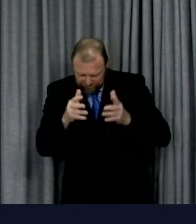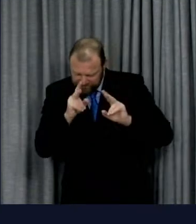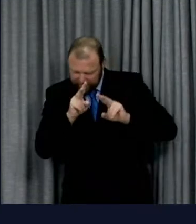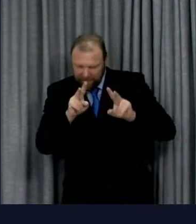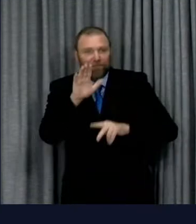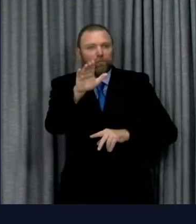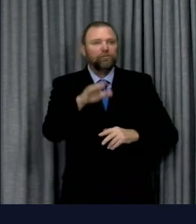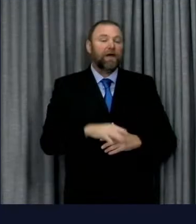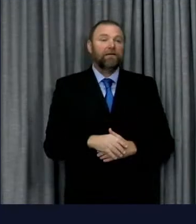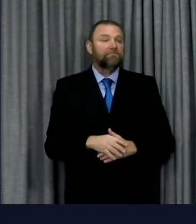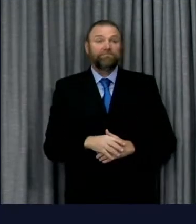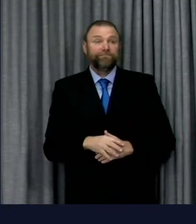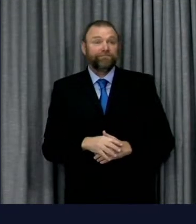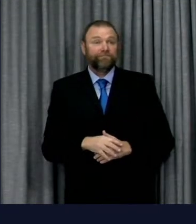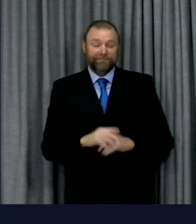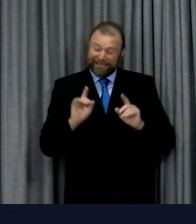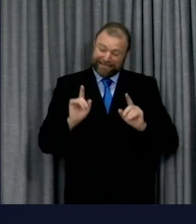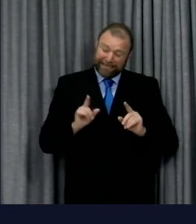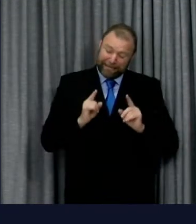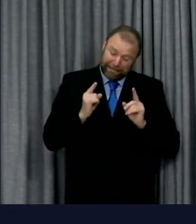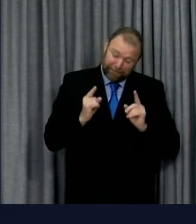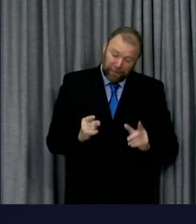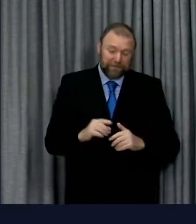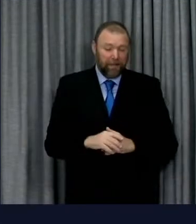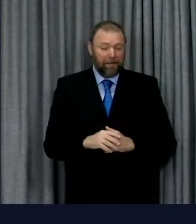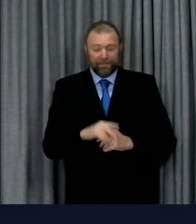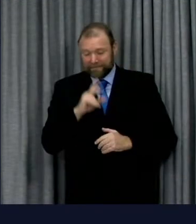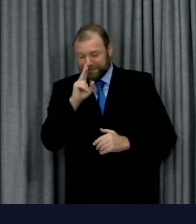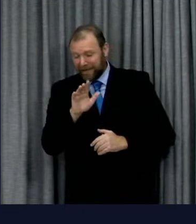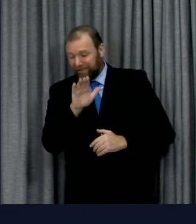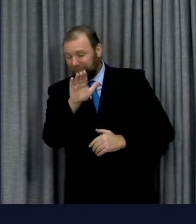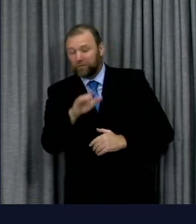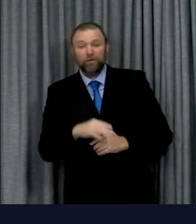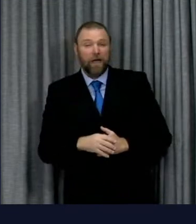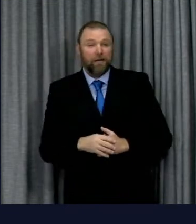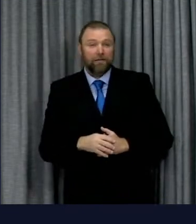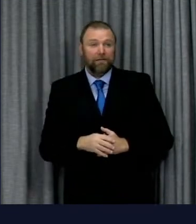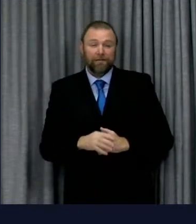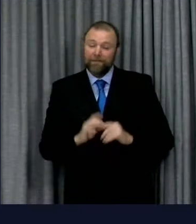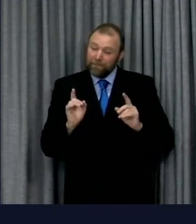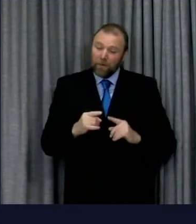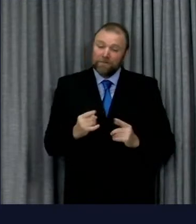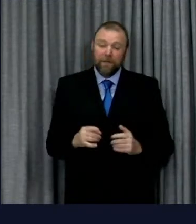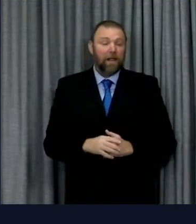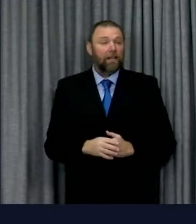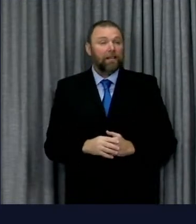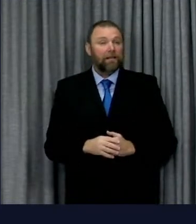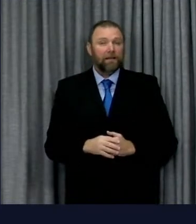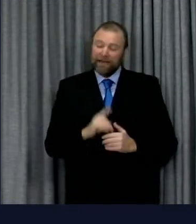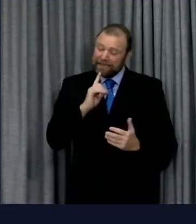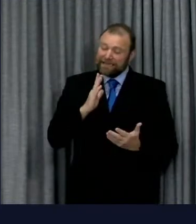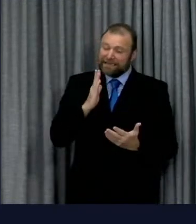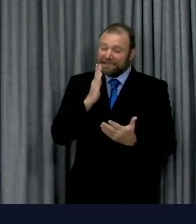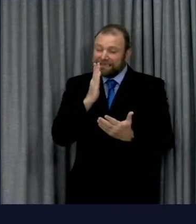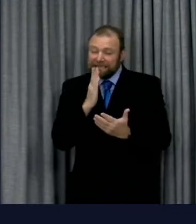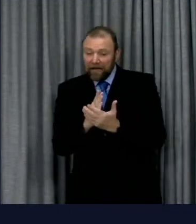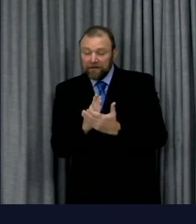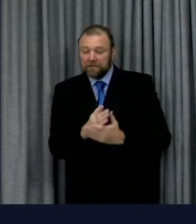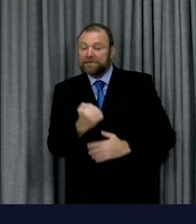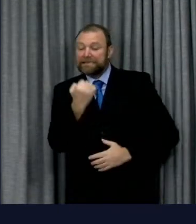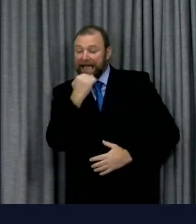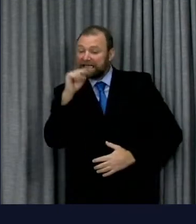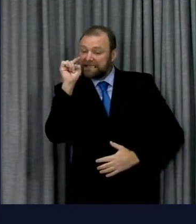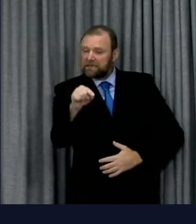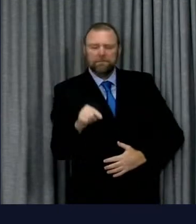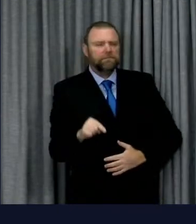simply impossible for anybody to peer into the future with coronavirus with the sort of definiteness that you were